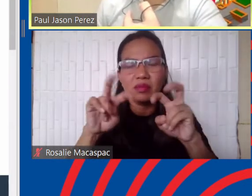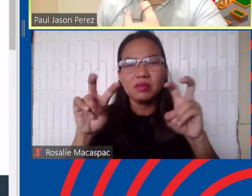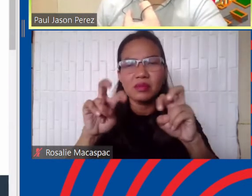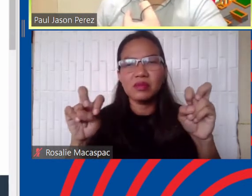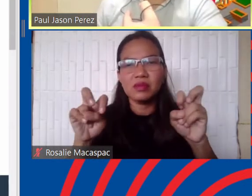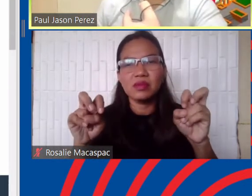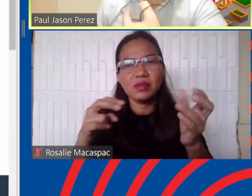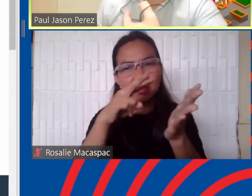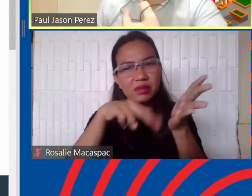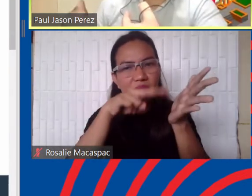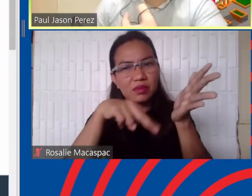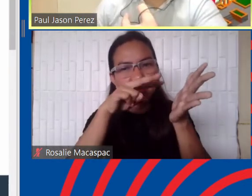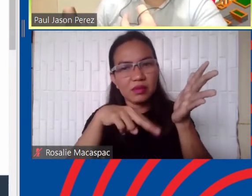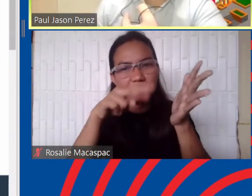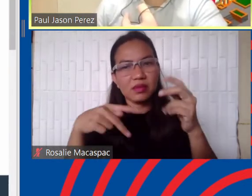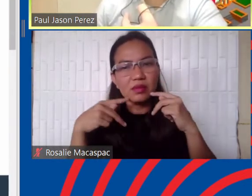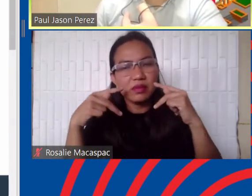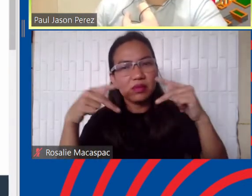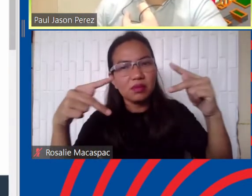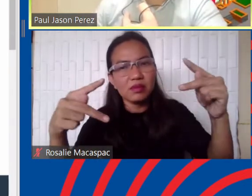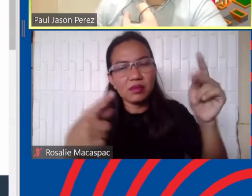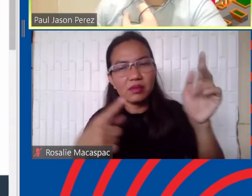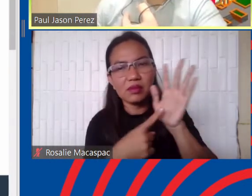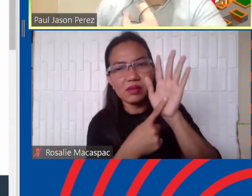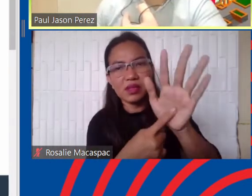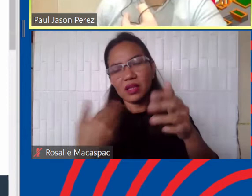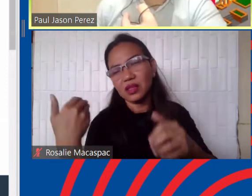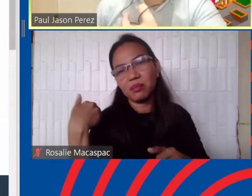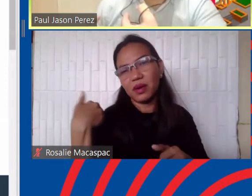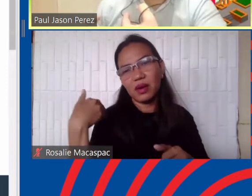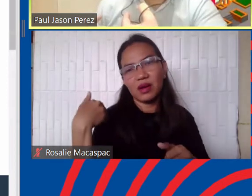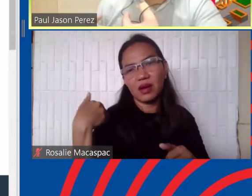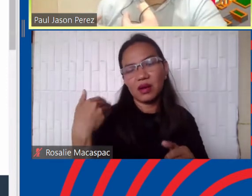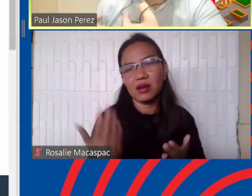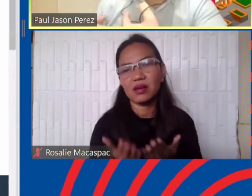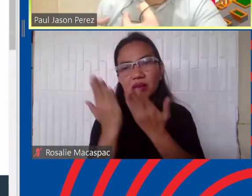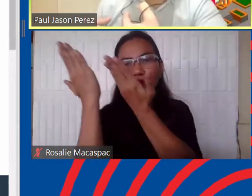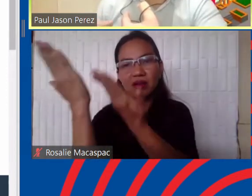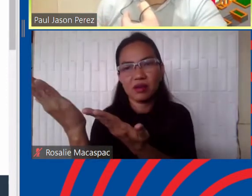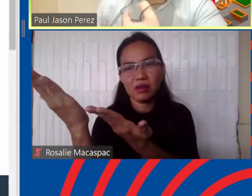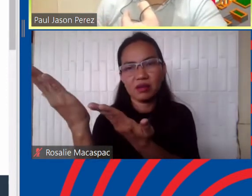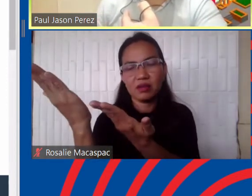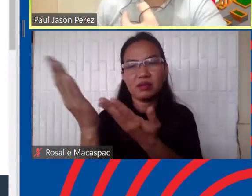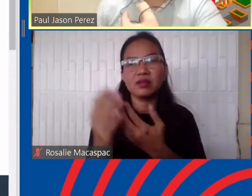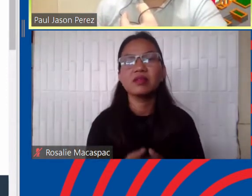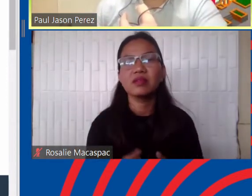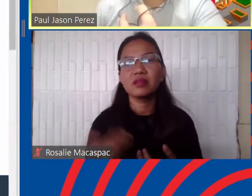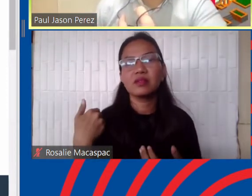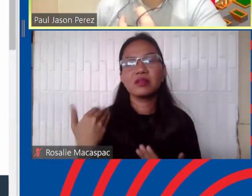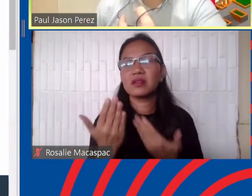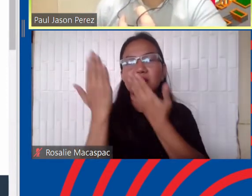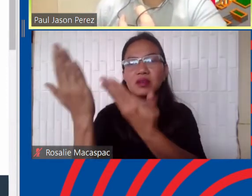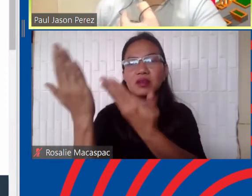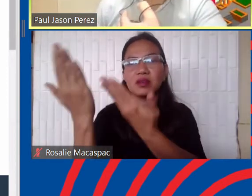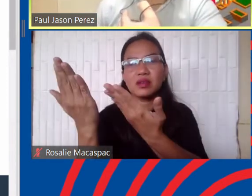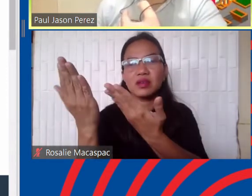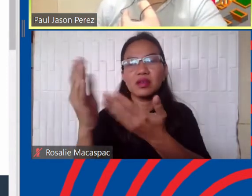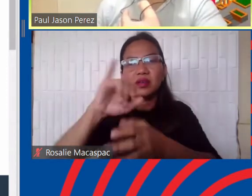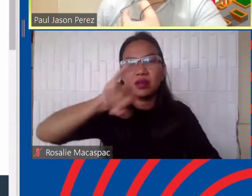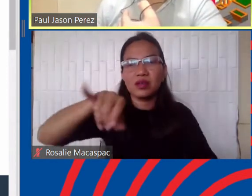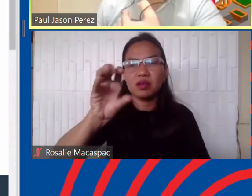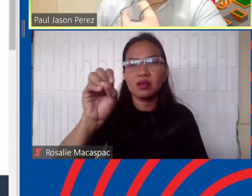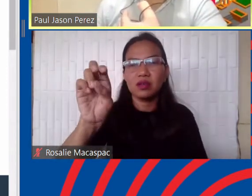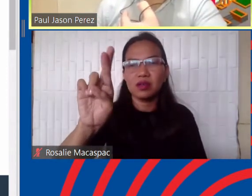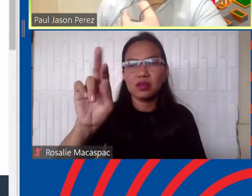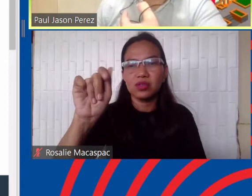or publications that are not yet submitted to uh, peer-reviewed journals. And the reason why